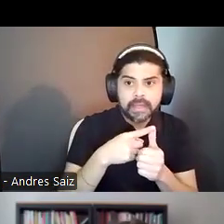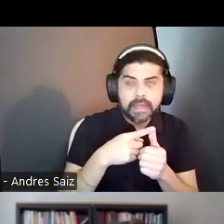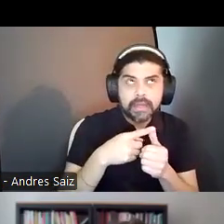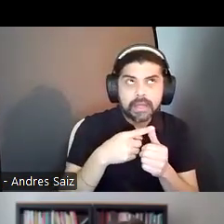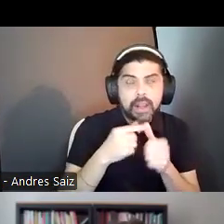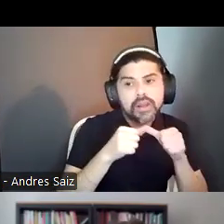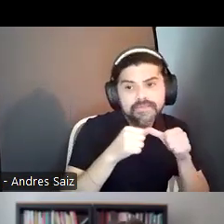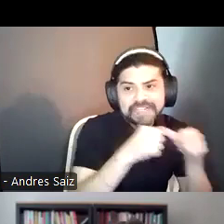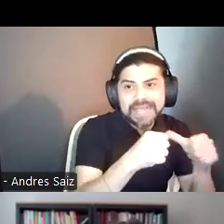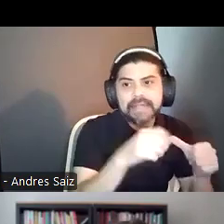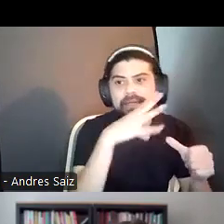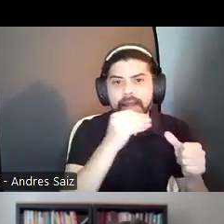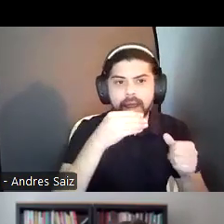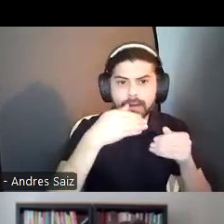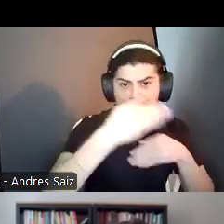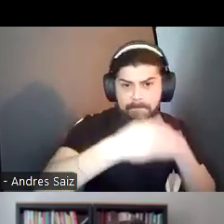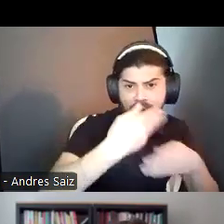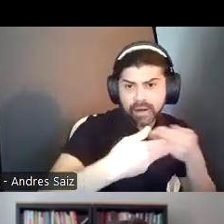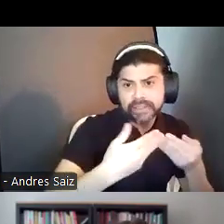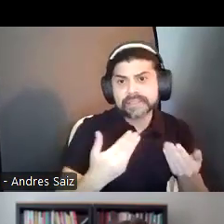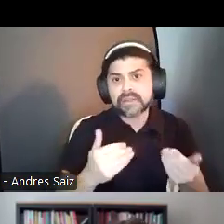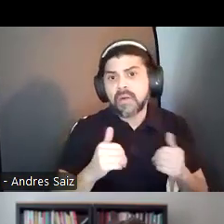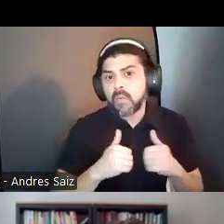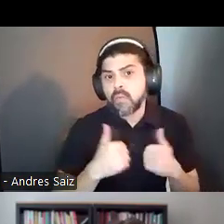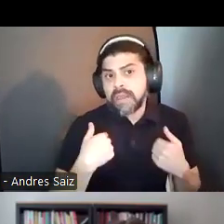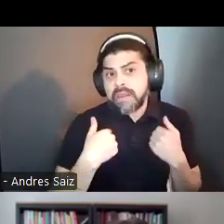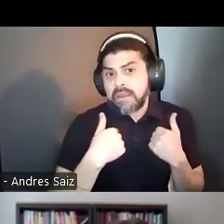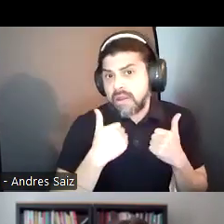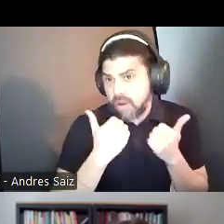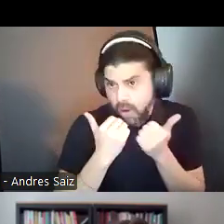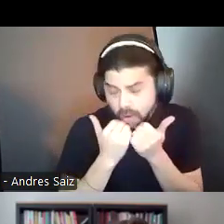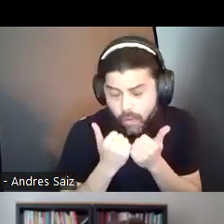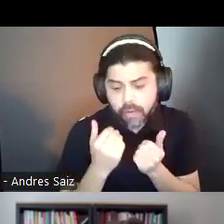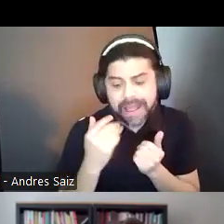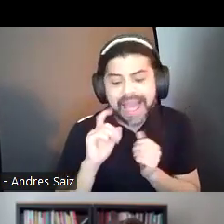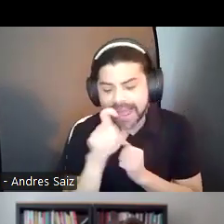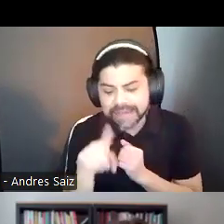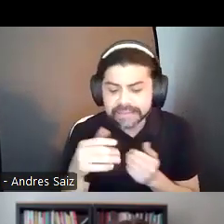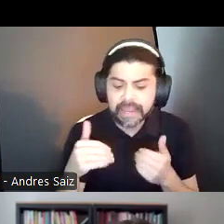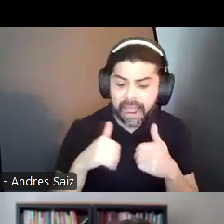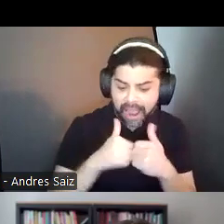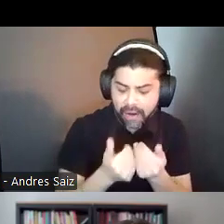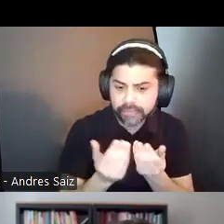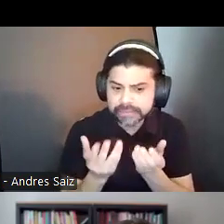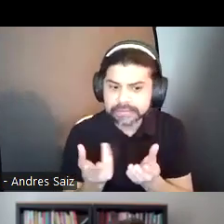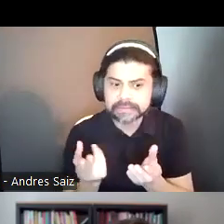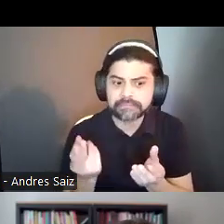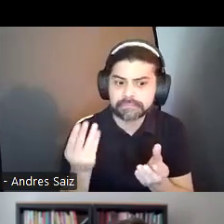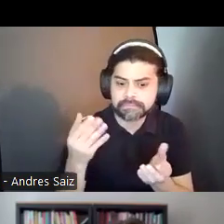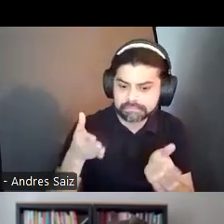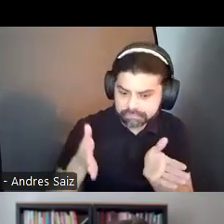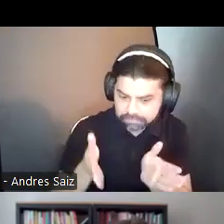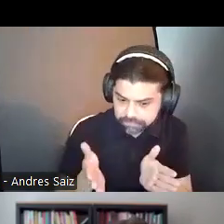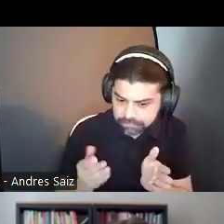hoping to answer questions like, how is implementation progressing? How is it going? Are the elements being carried out